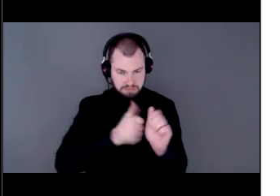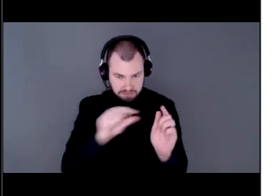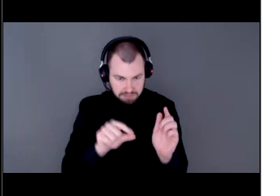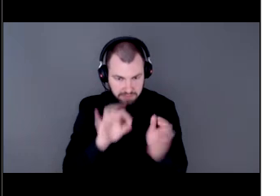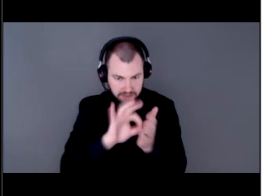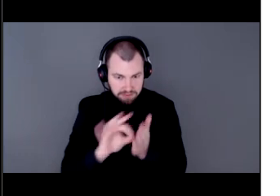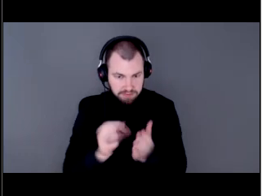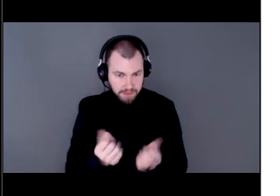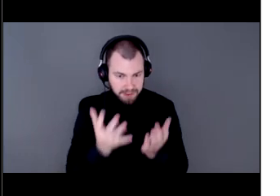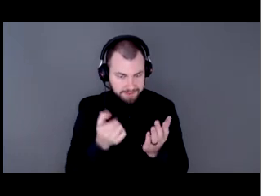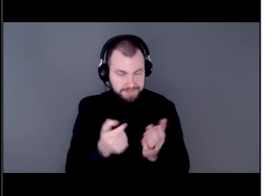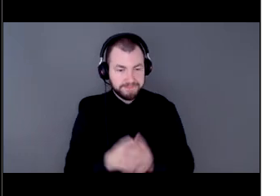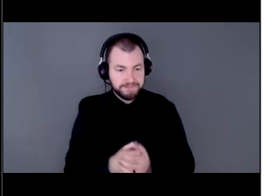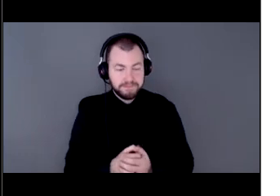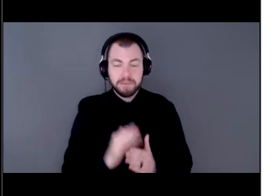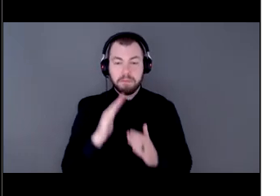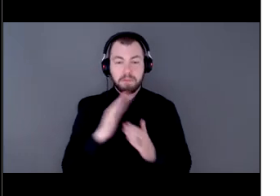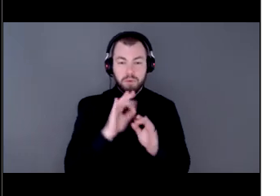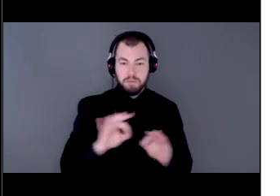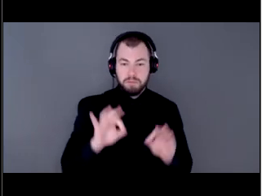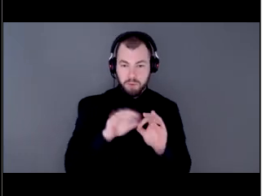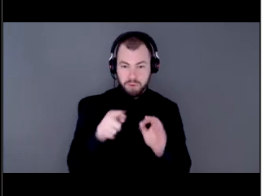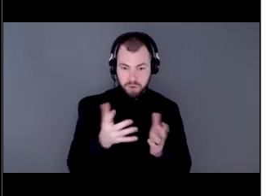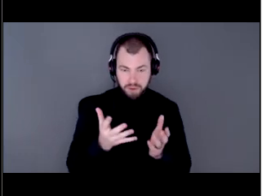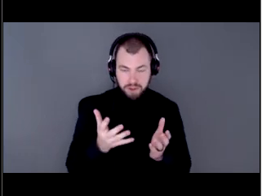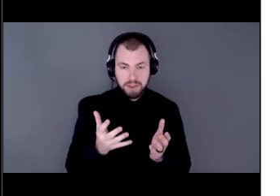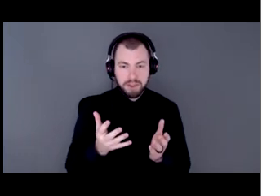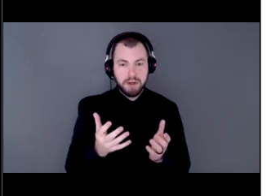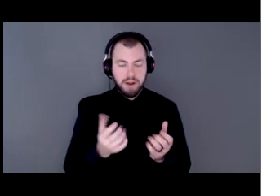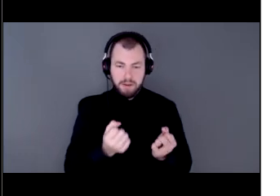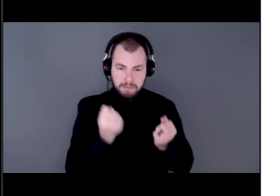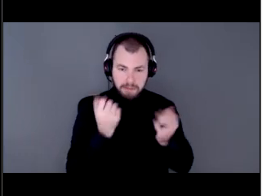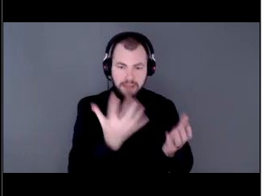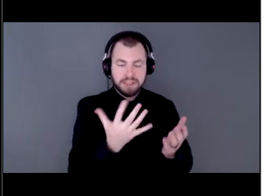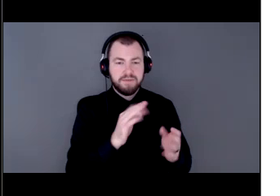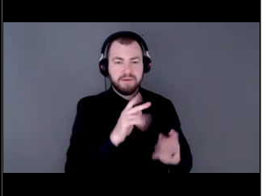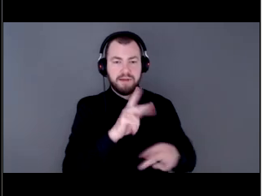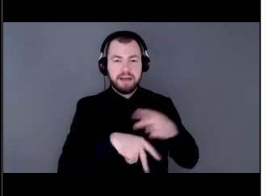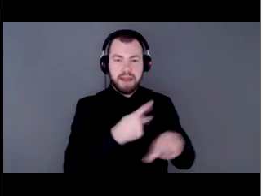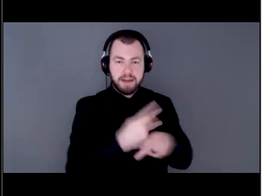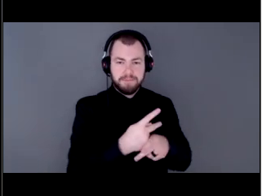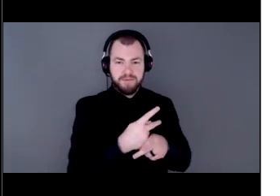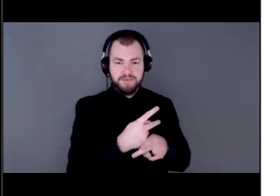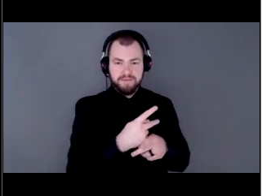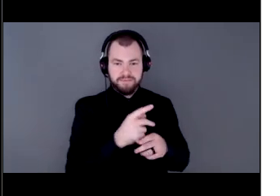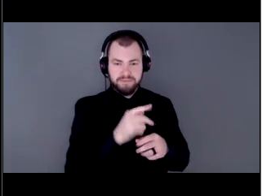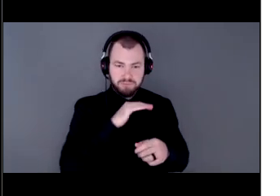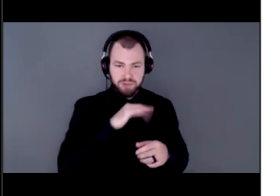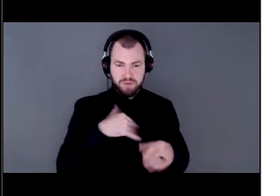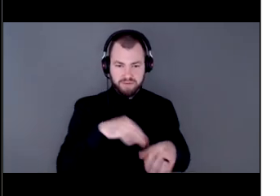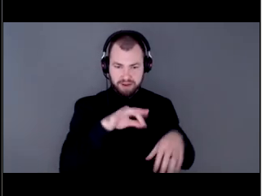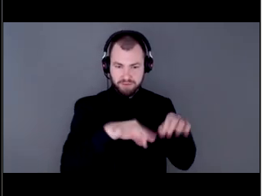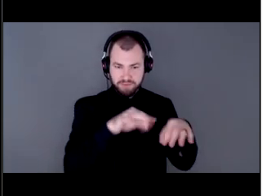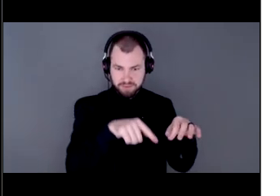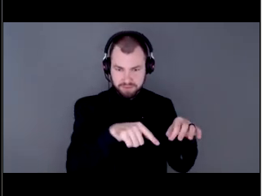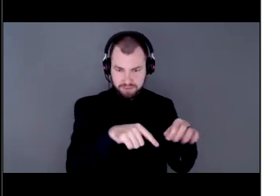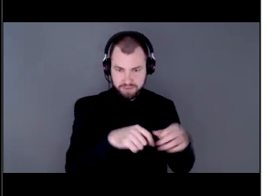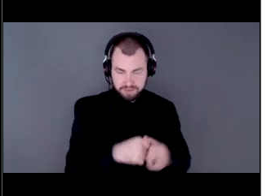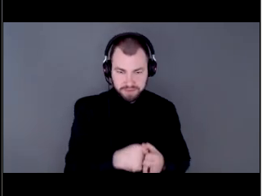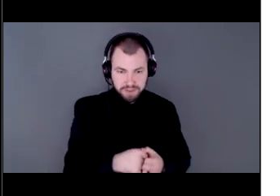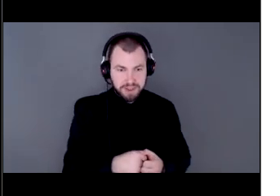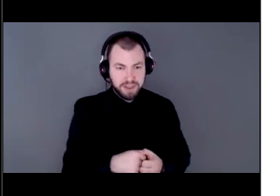is the relative abundance of the type of debris that we found. It's the Rosalia